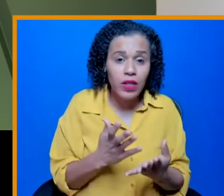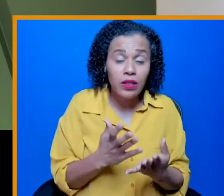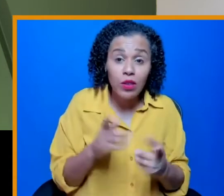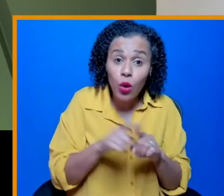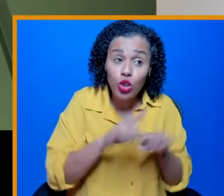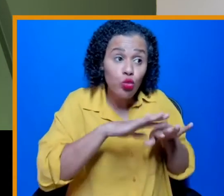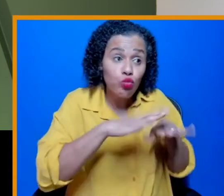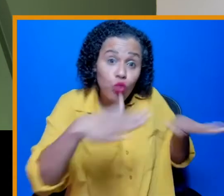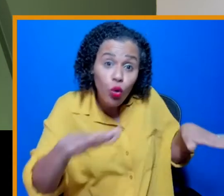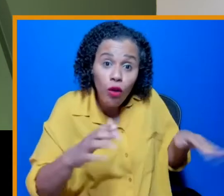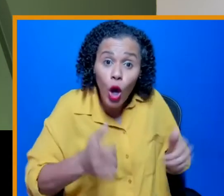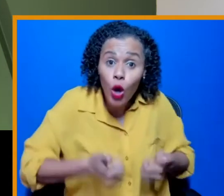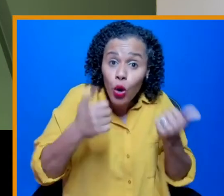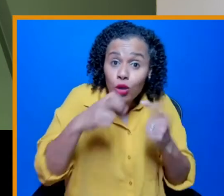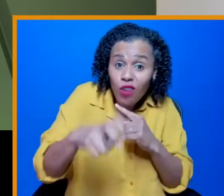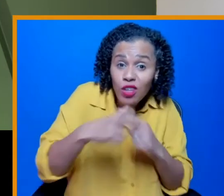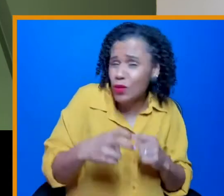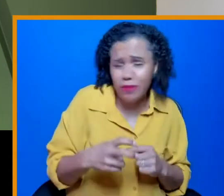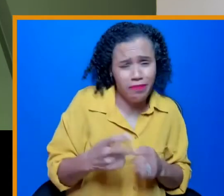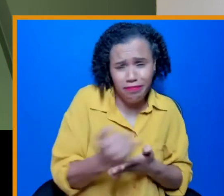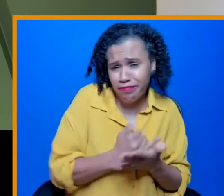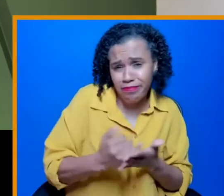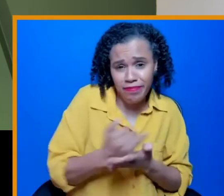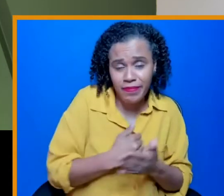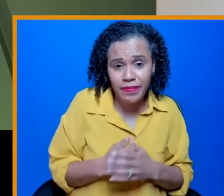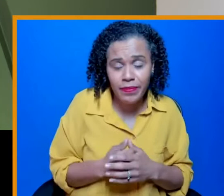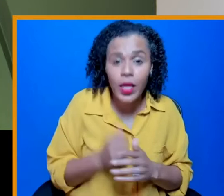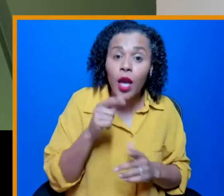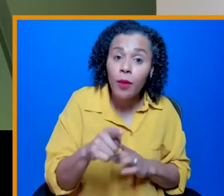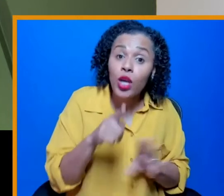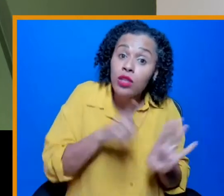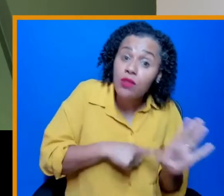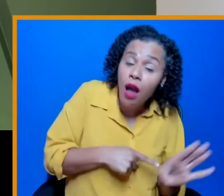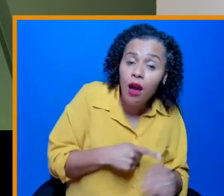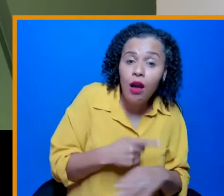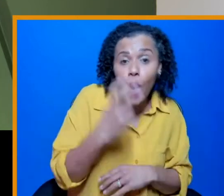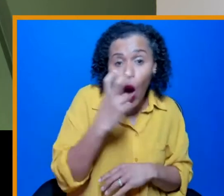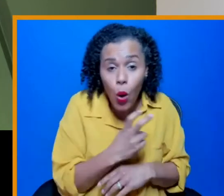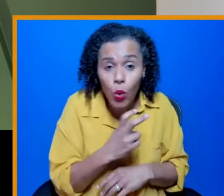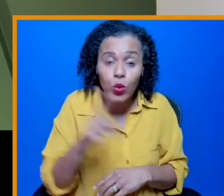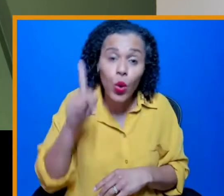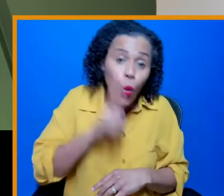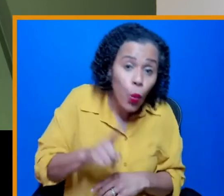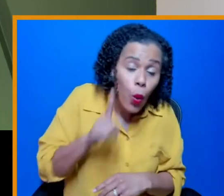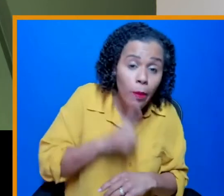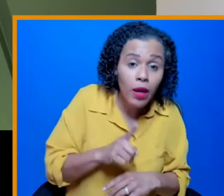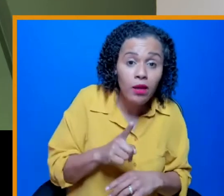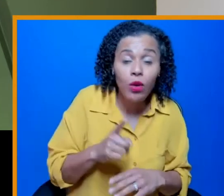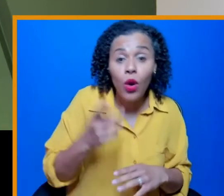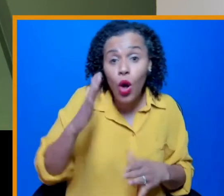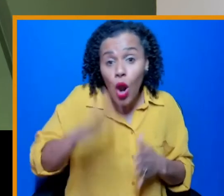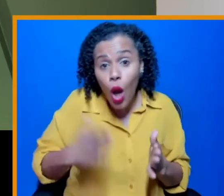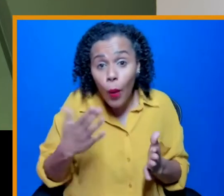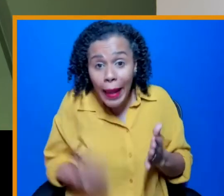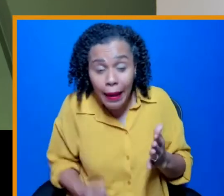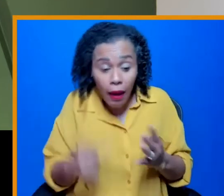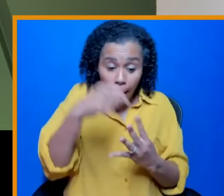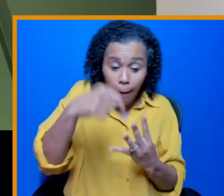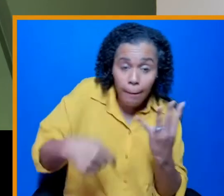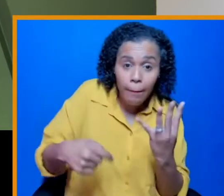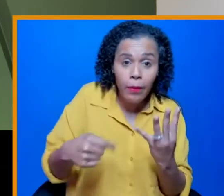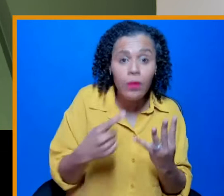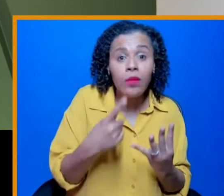in many rural areas. But if you are young, old, a woman, or have a low income, you are more